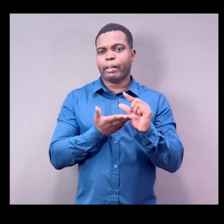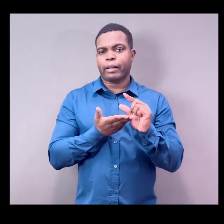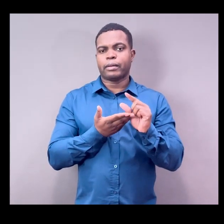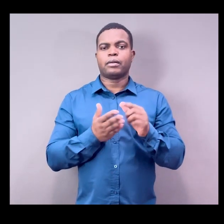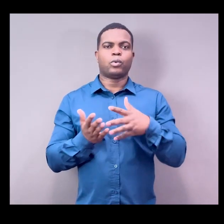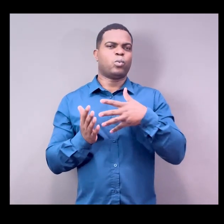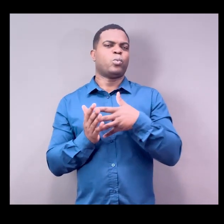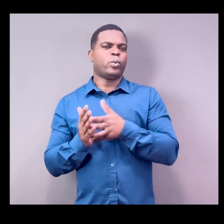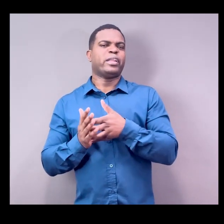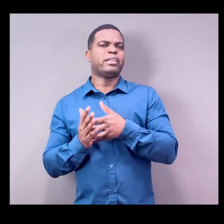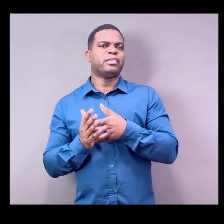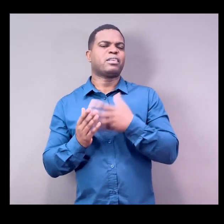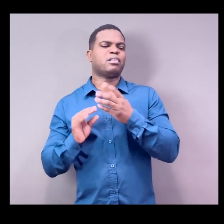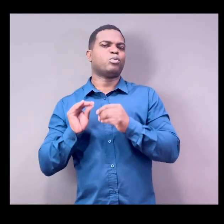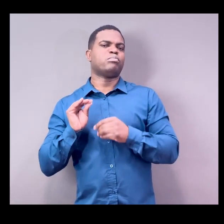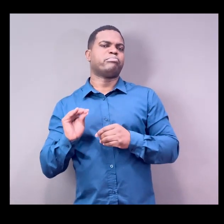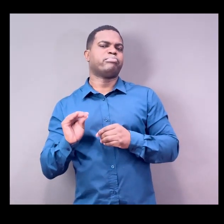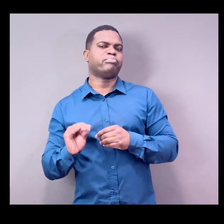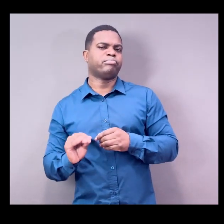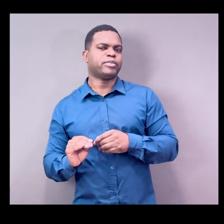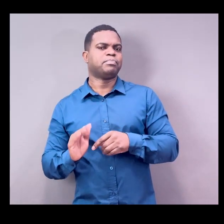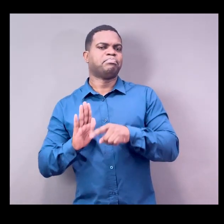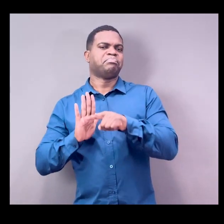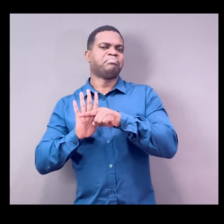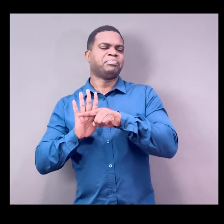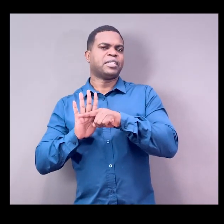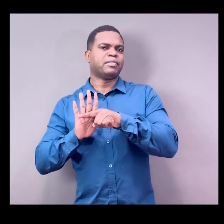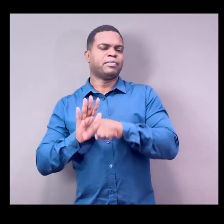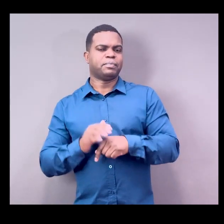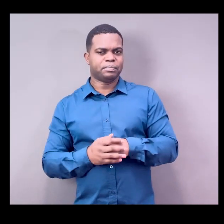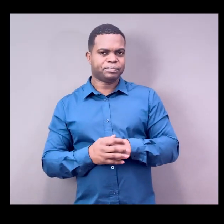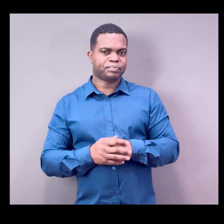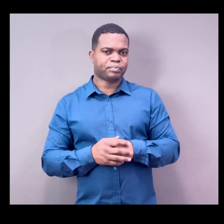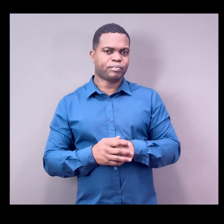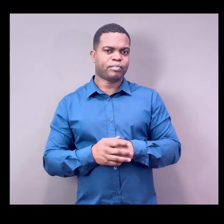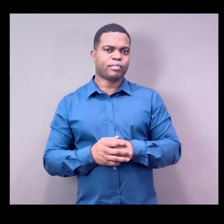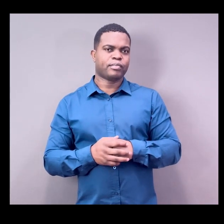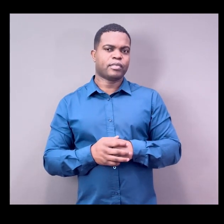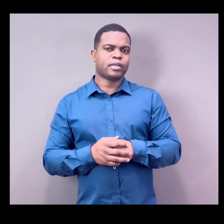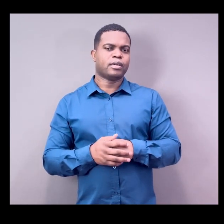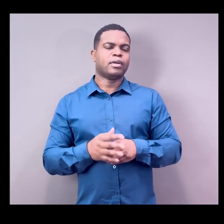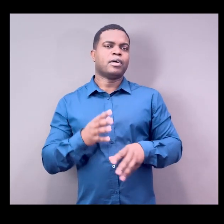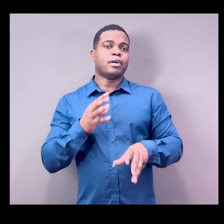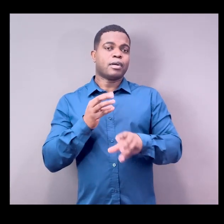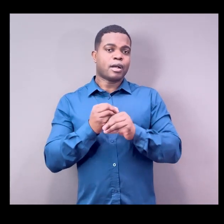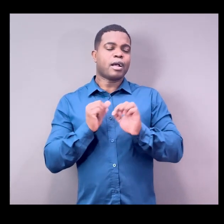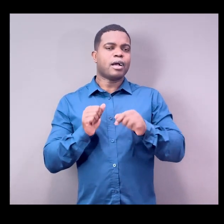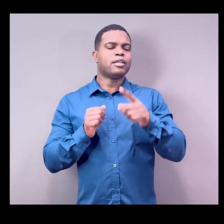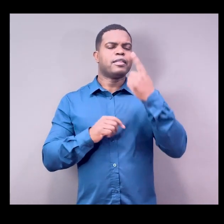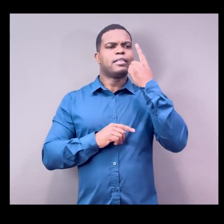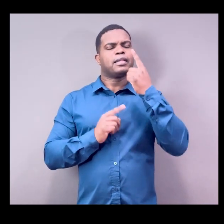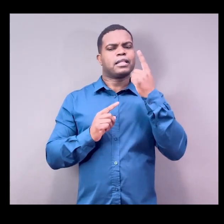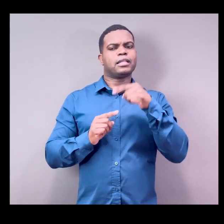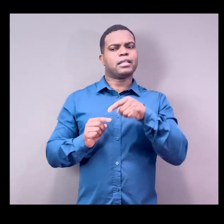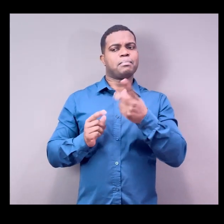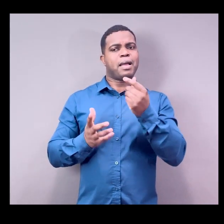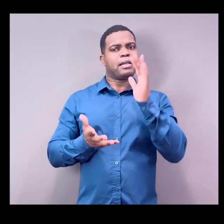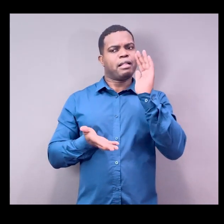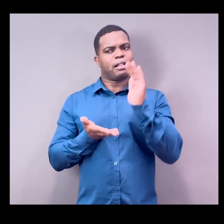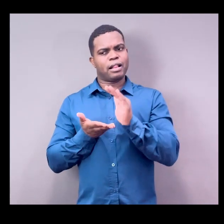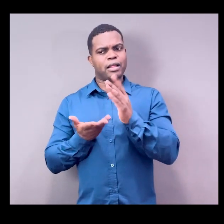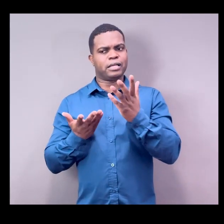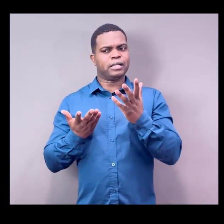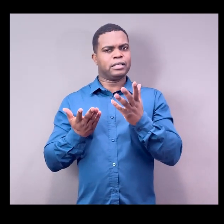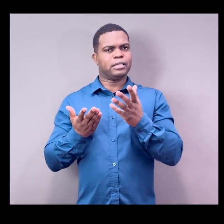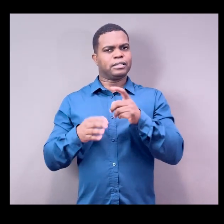weakness. So you need to consider that too. Considering that will help you to rework